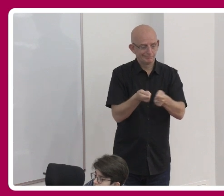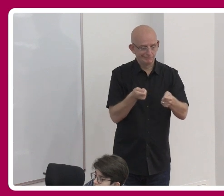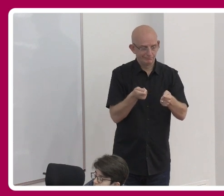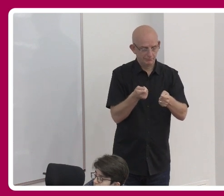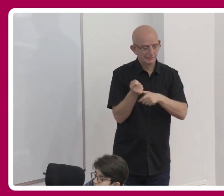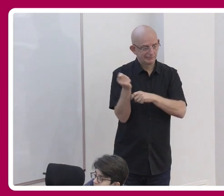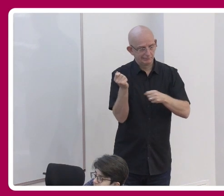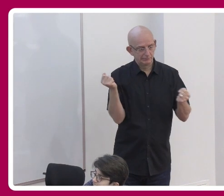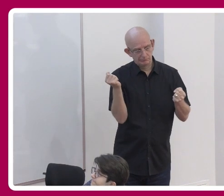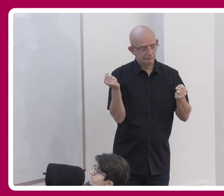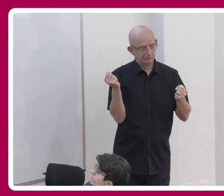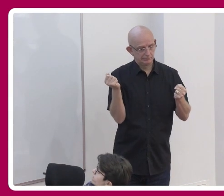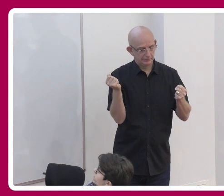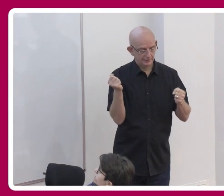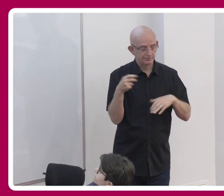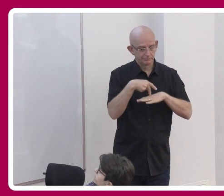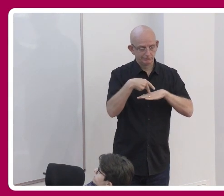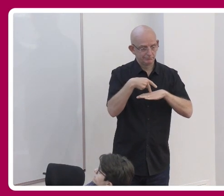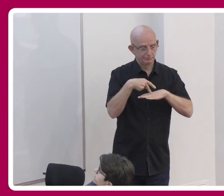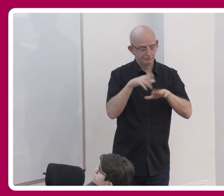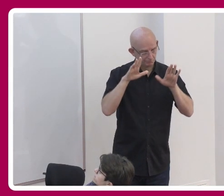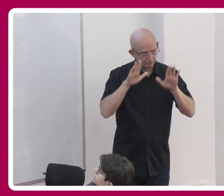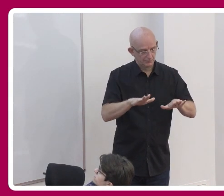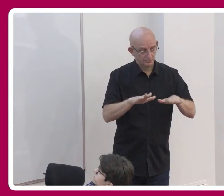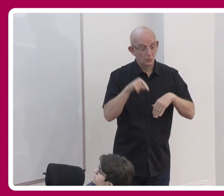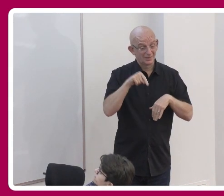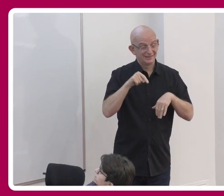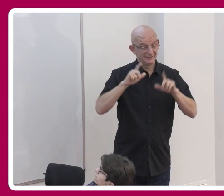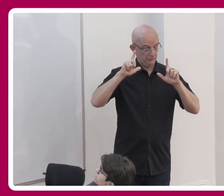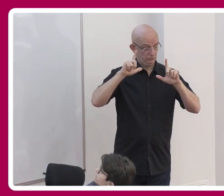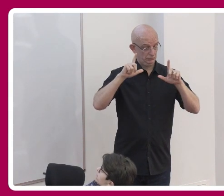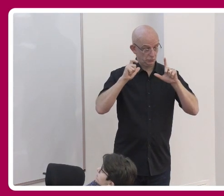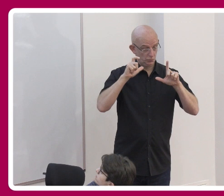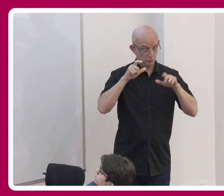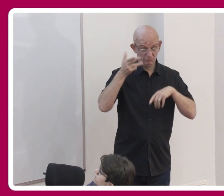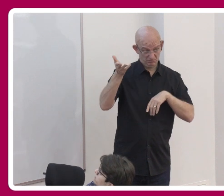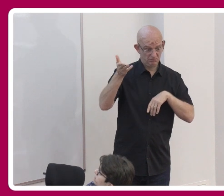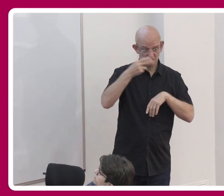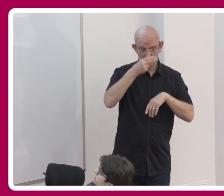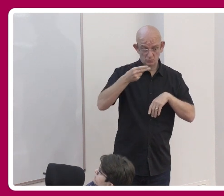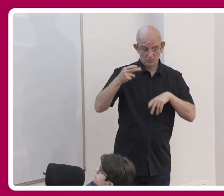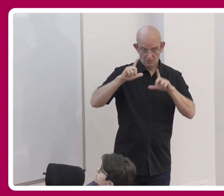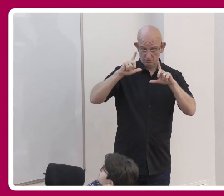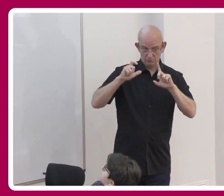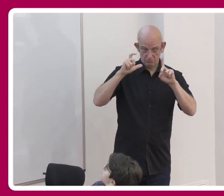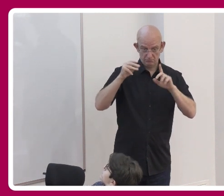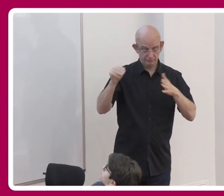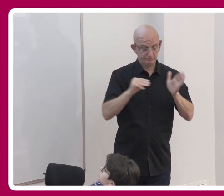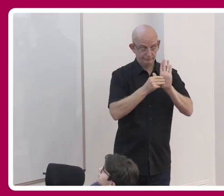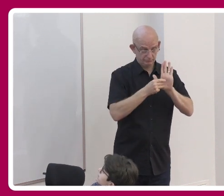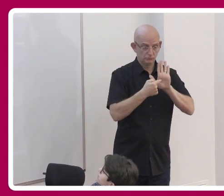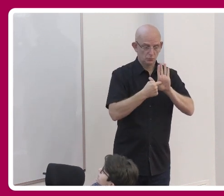you know, there in Indonesia. And now that we have a sense of what it is, I can then go on to